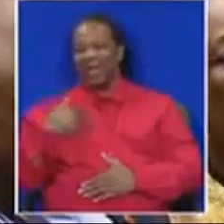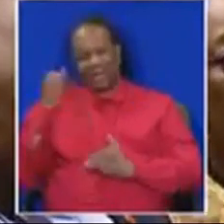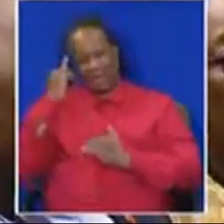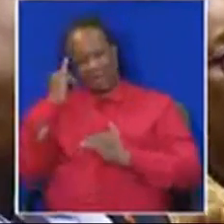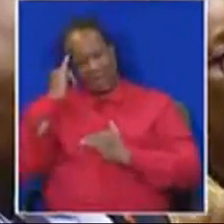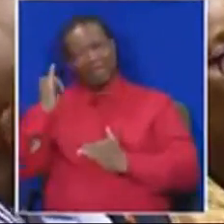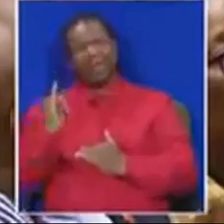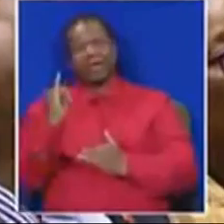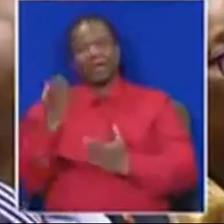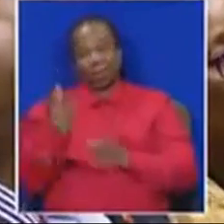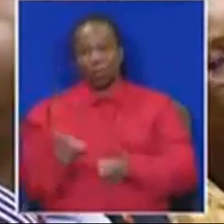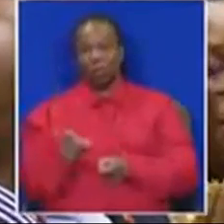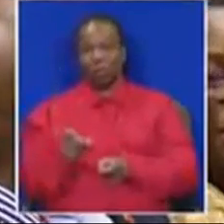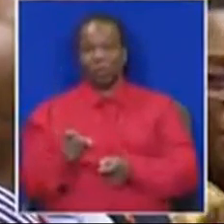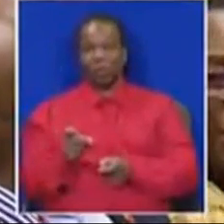revenue targets.